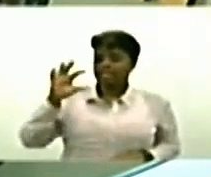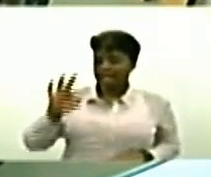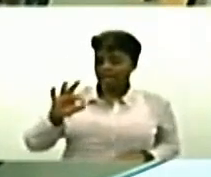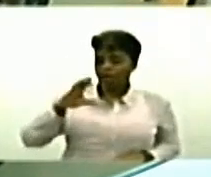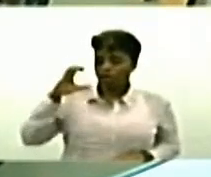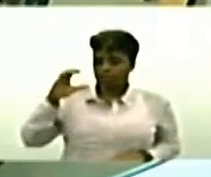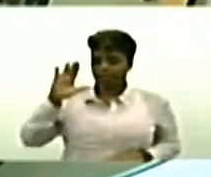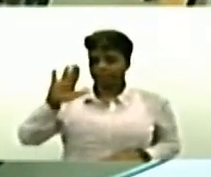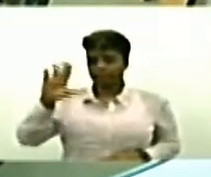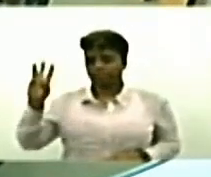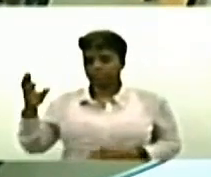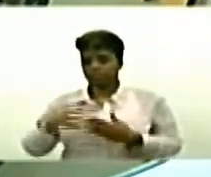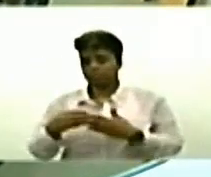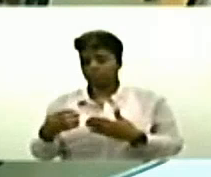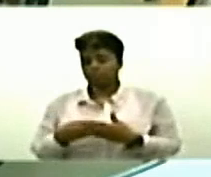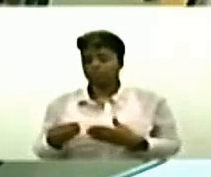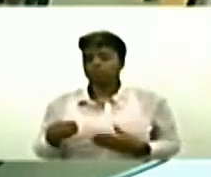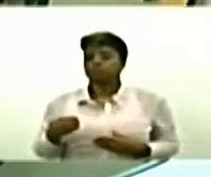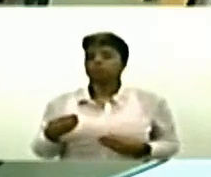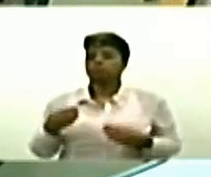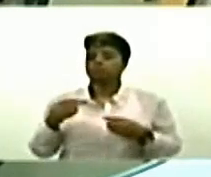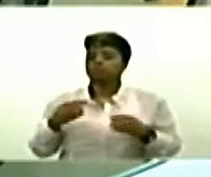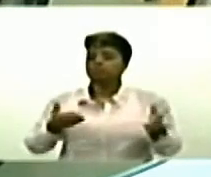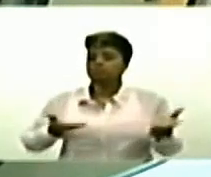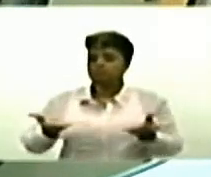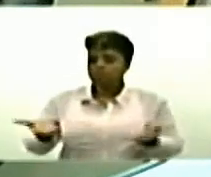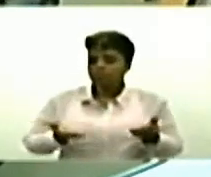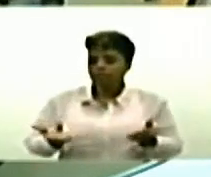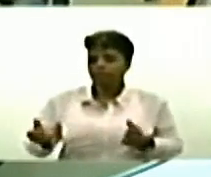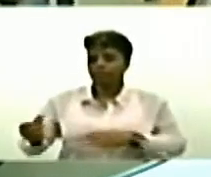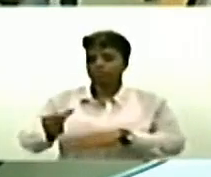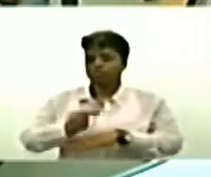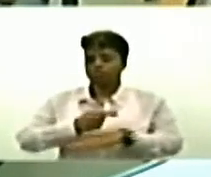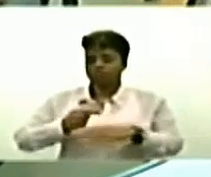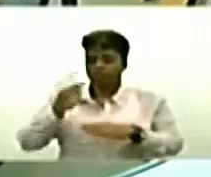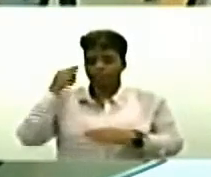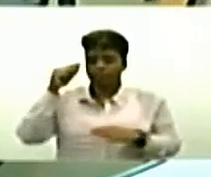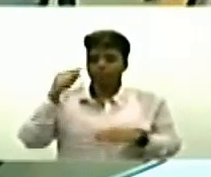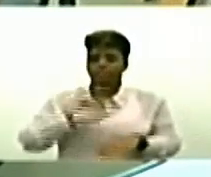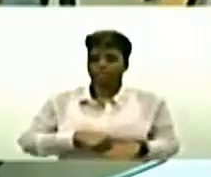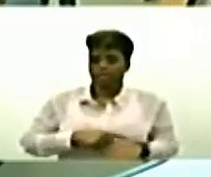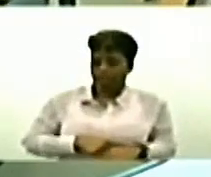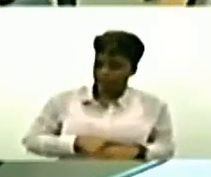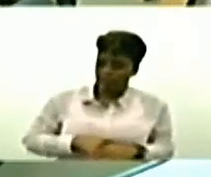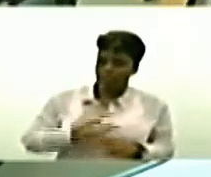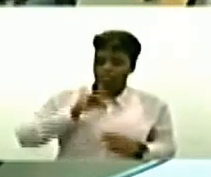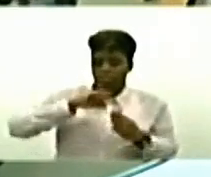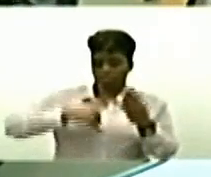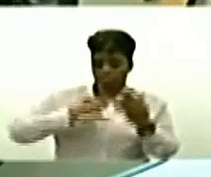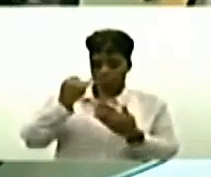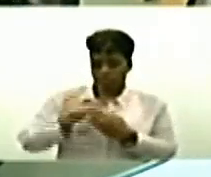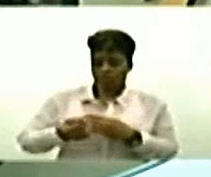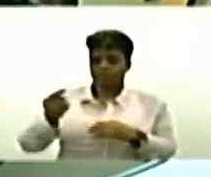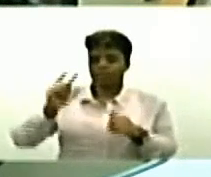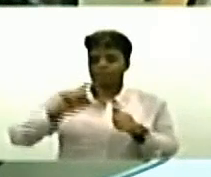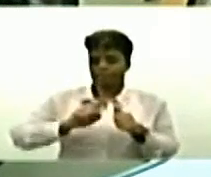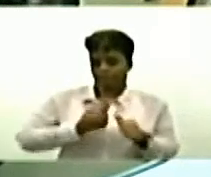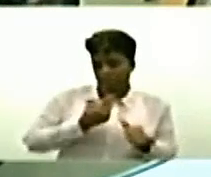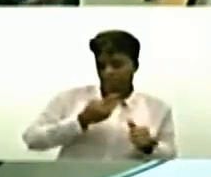$1,134,013,956 to the service of the state of Grenada for the period January 1st to December